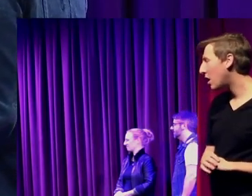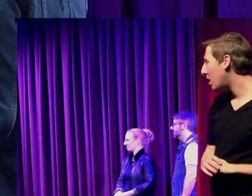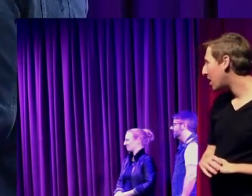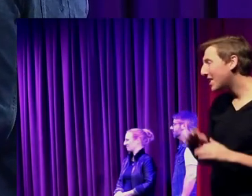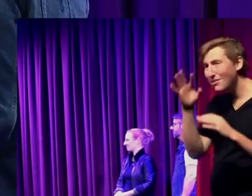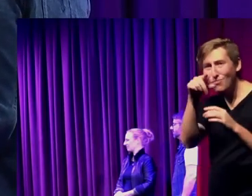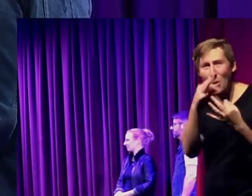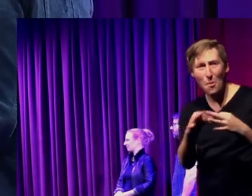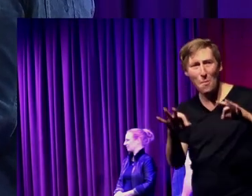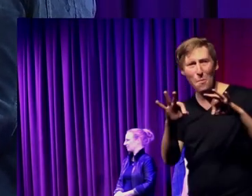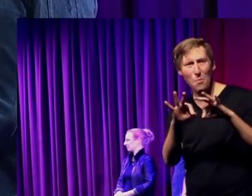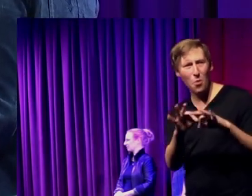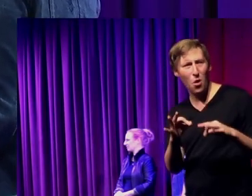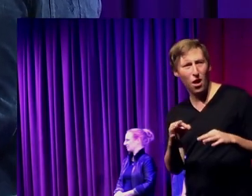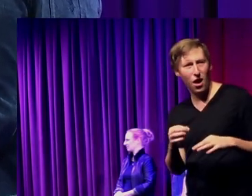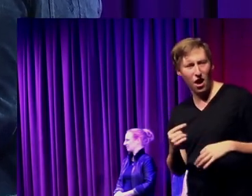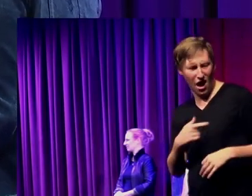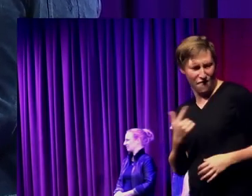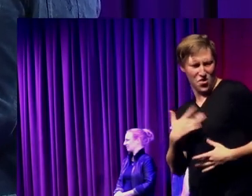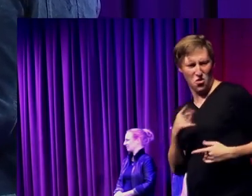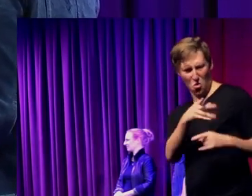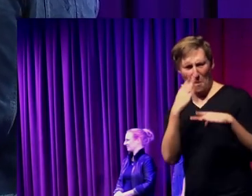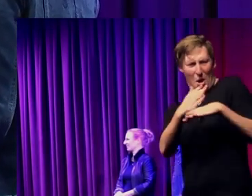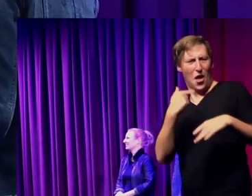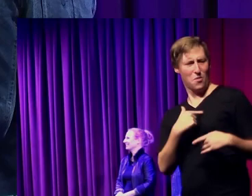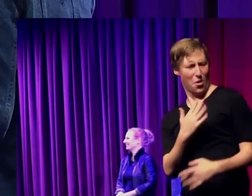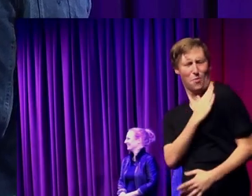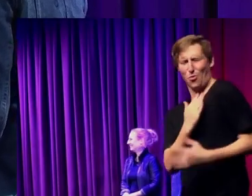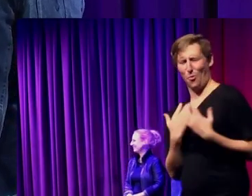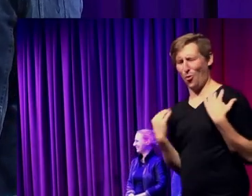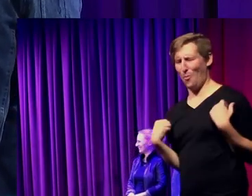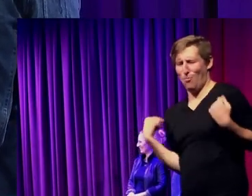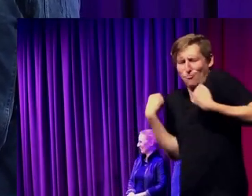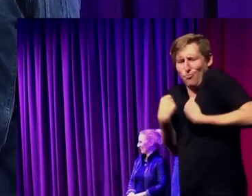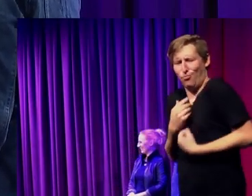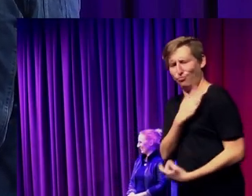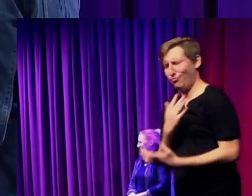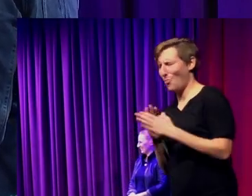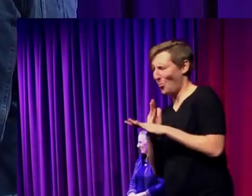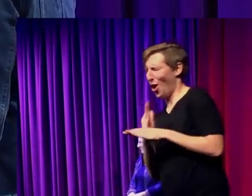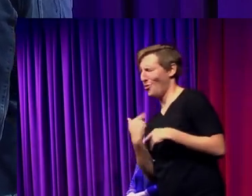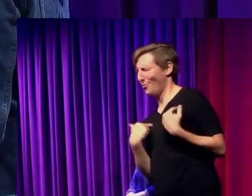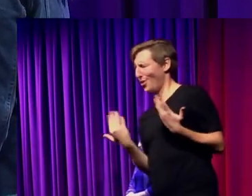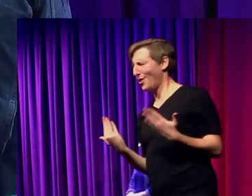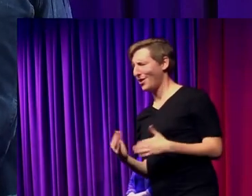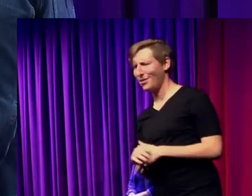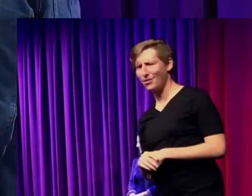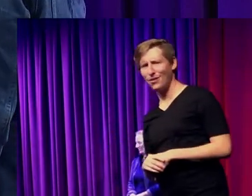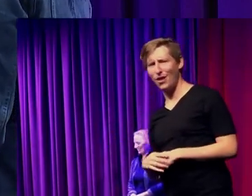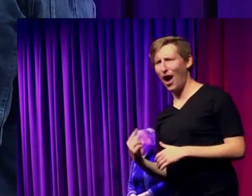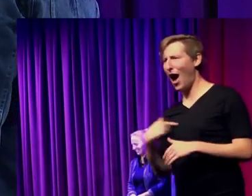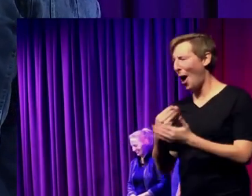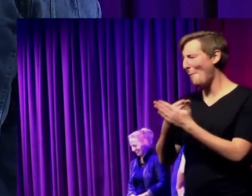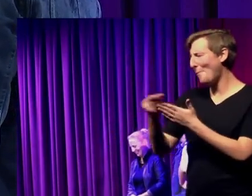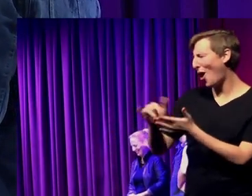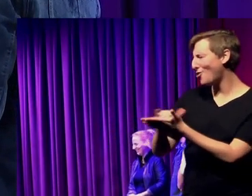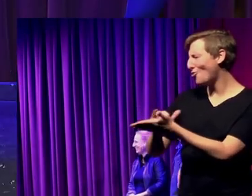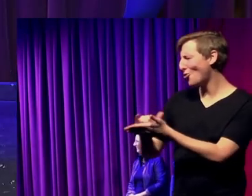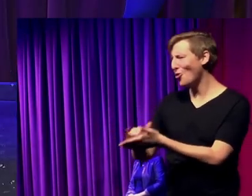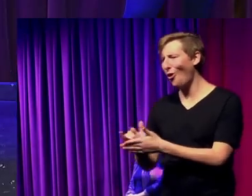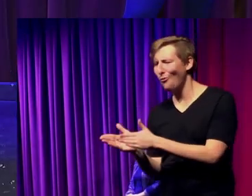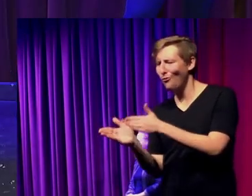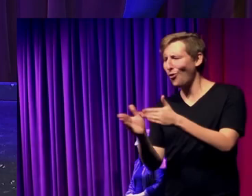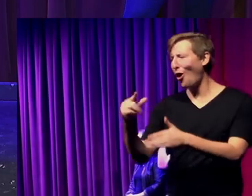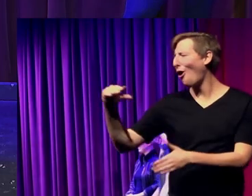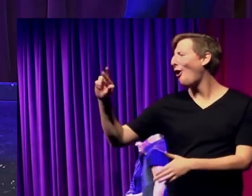This is a nice jacket. I got this from Saks on Fifth. It's right next to Grand Central Park.